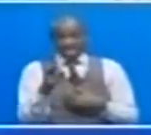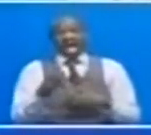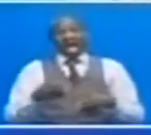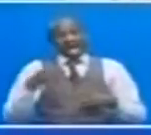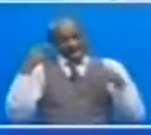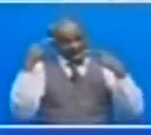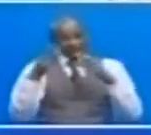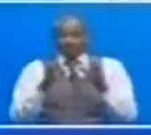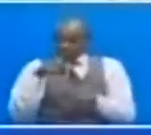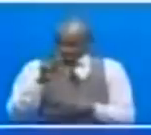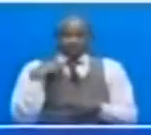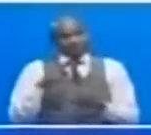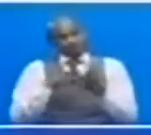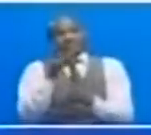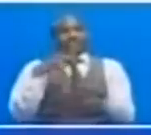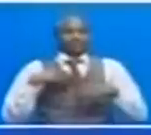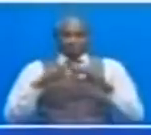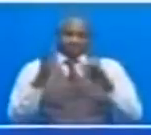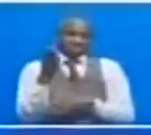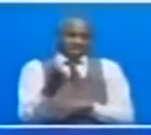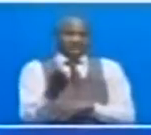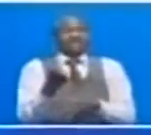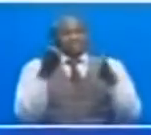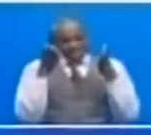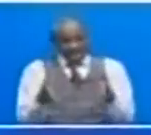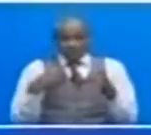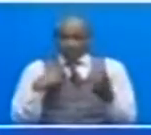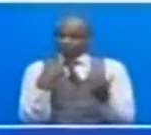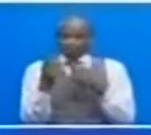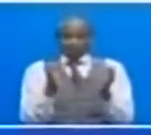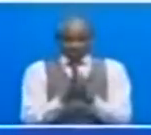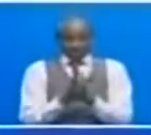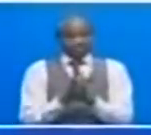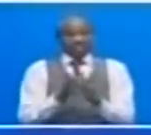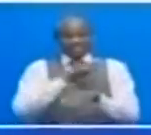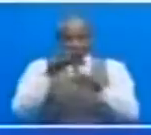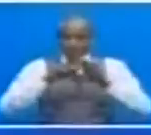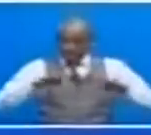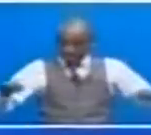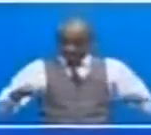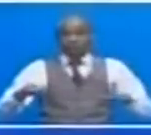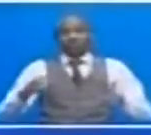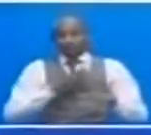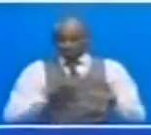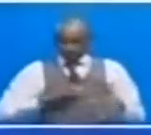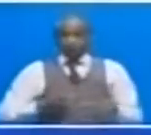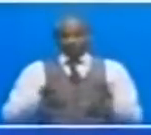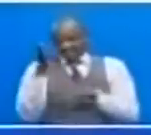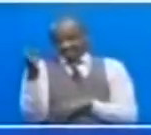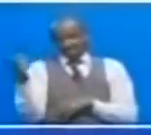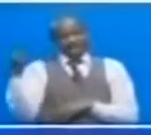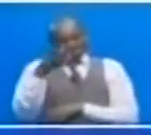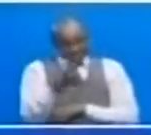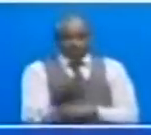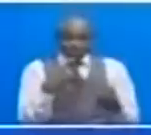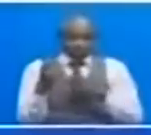still figuring which way. We have already engaged the National Land Commission officials who have come to the ground.